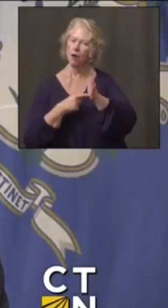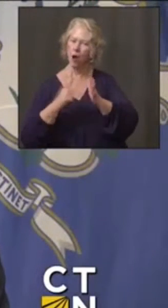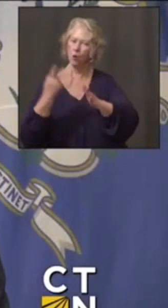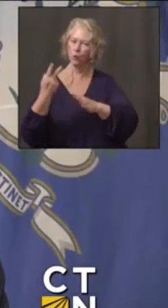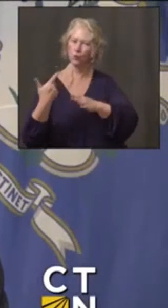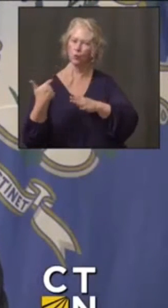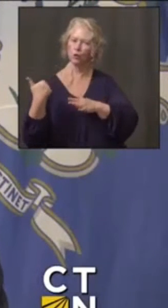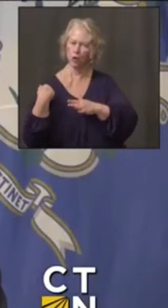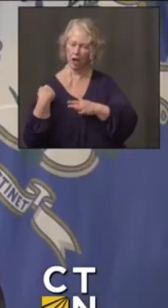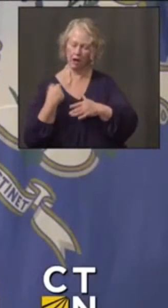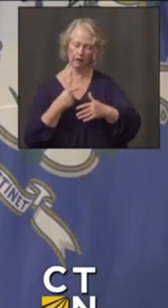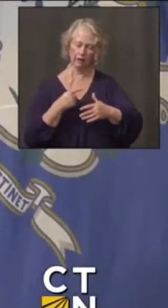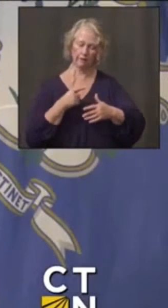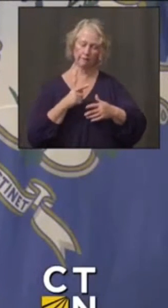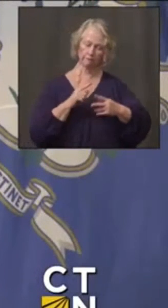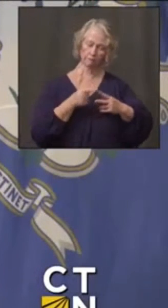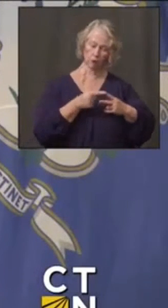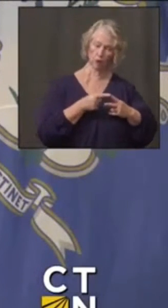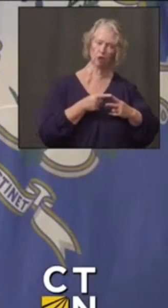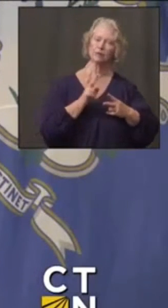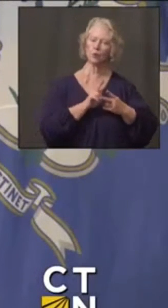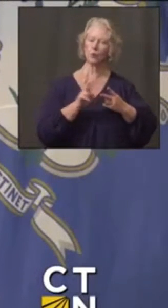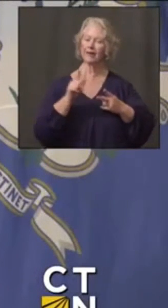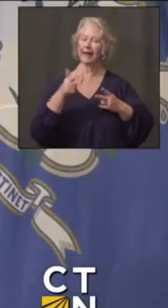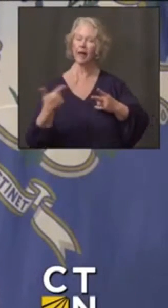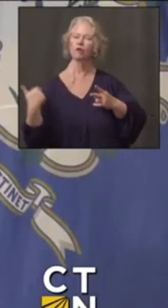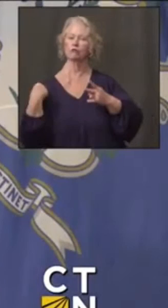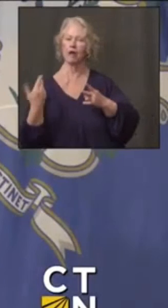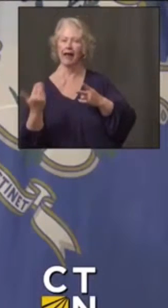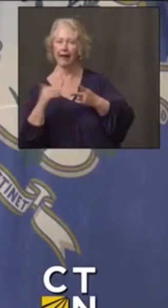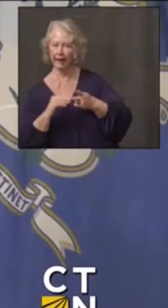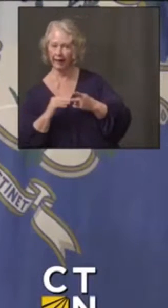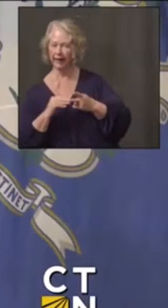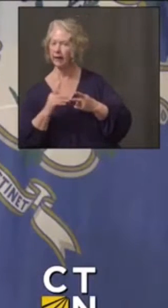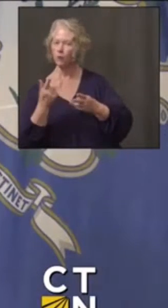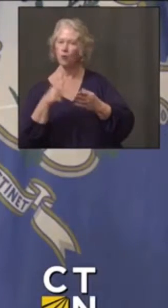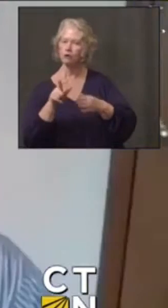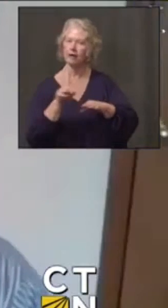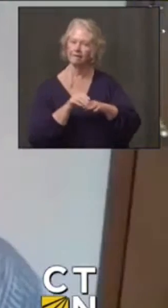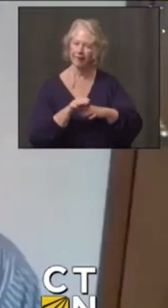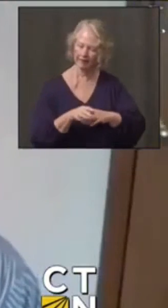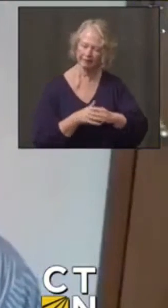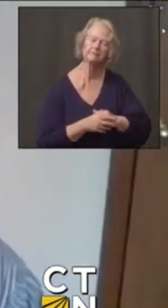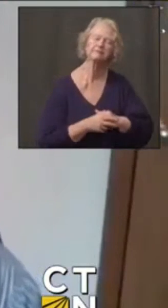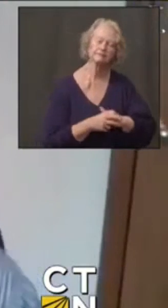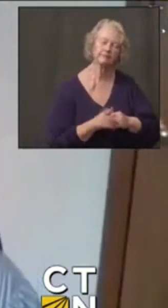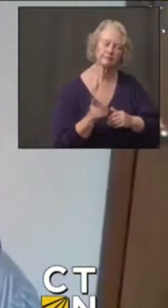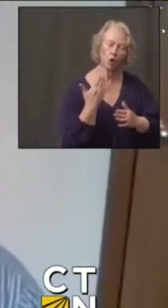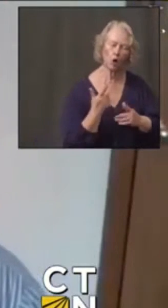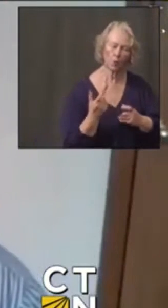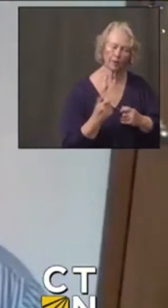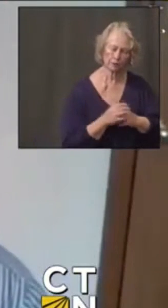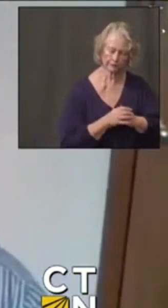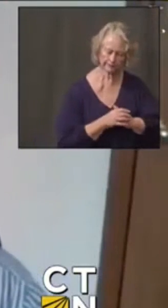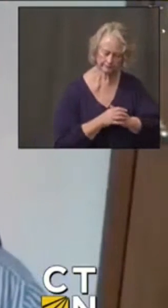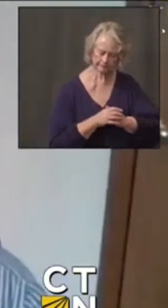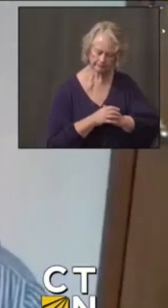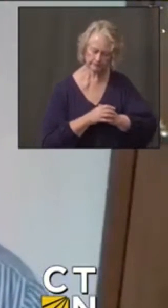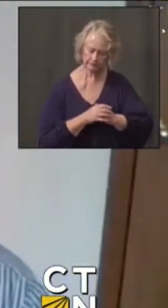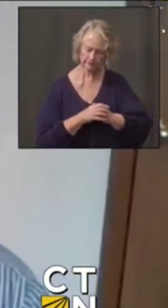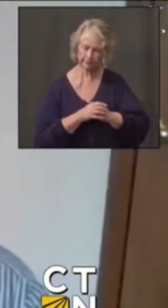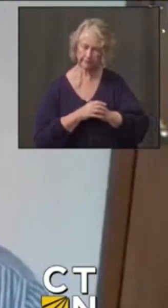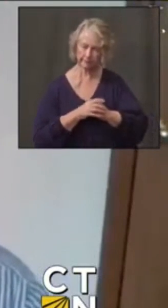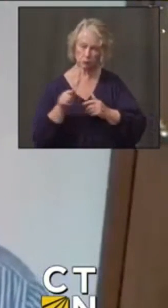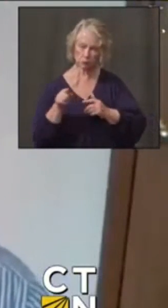2 weeks apart. What advice do you have for states? Yeah, it's a good question. Many of you also